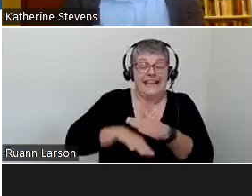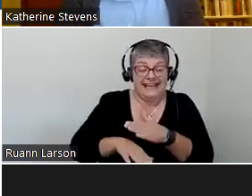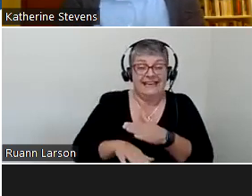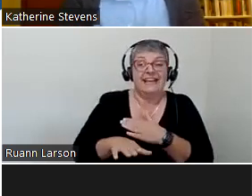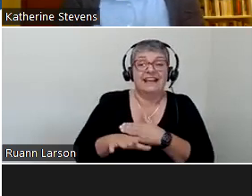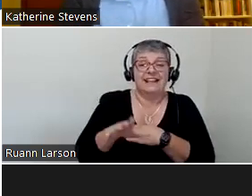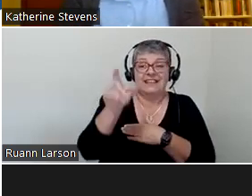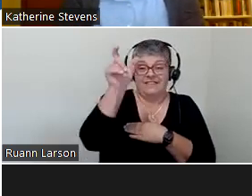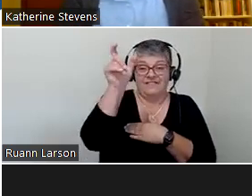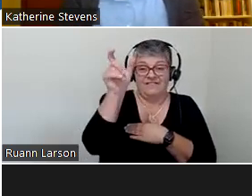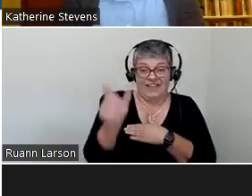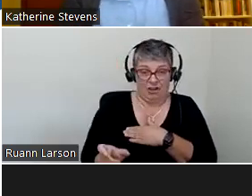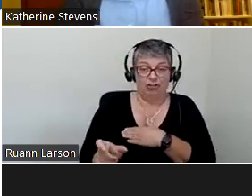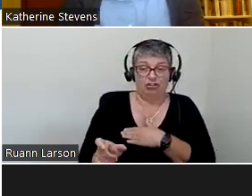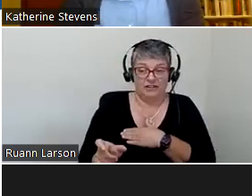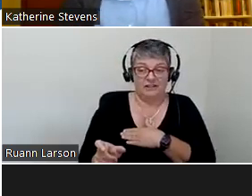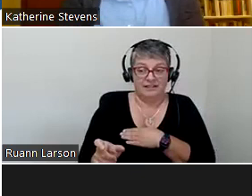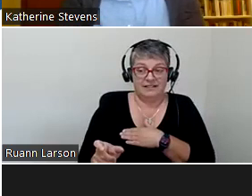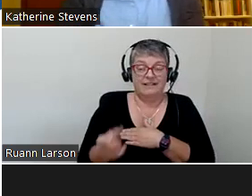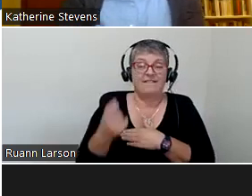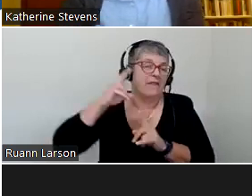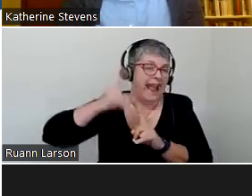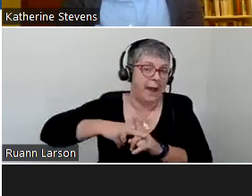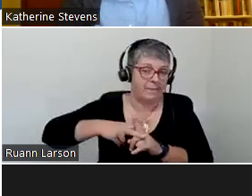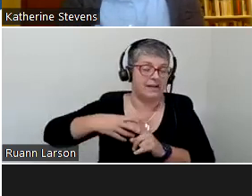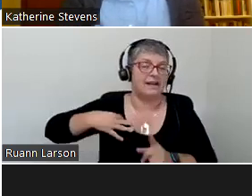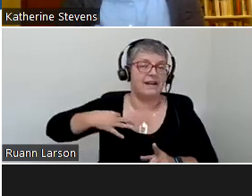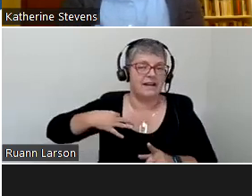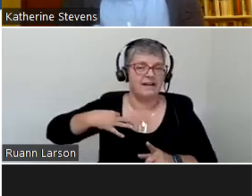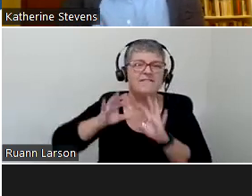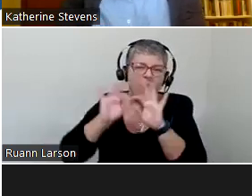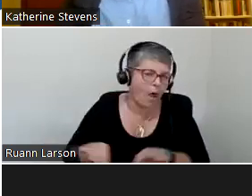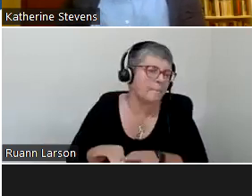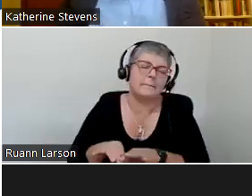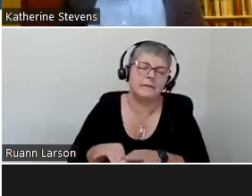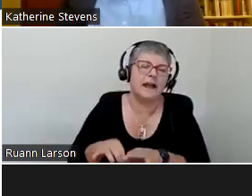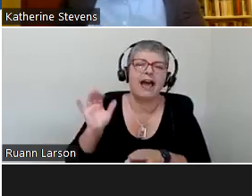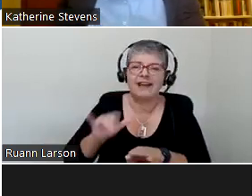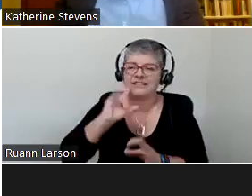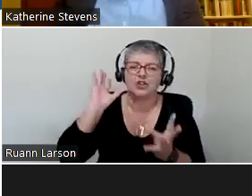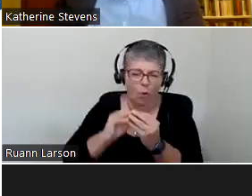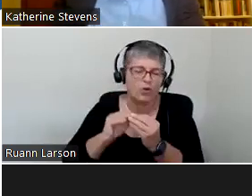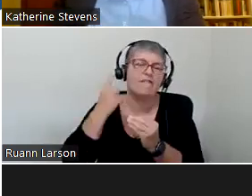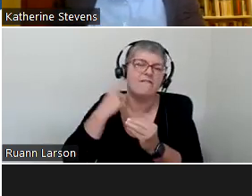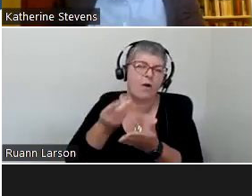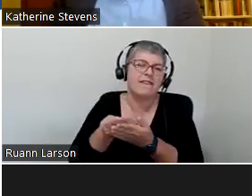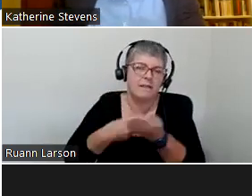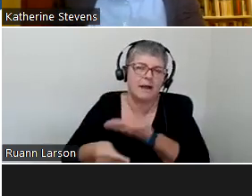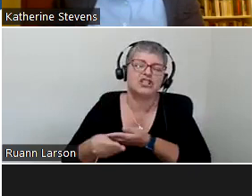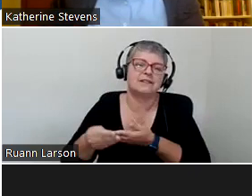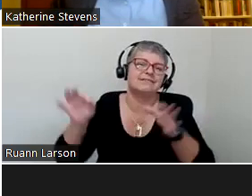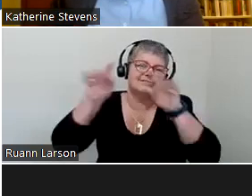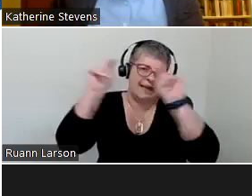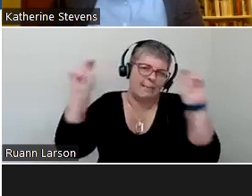field in the application form. And that's the total that will be produced on the budget sheet and the budget